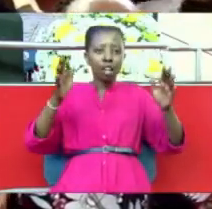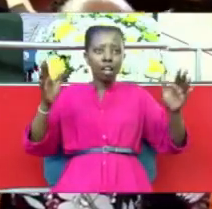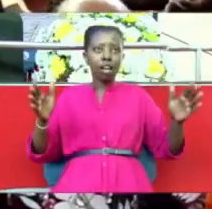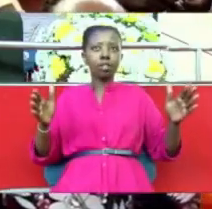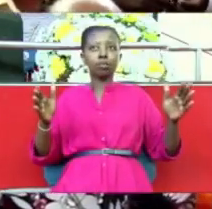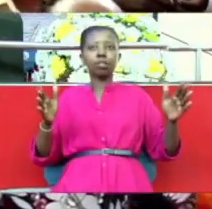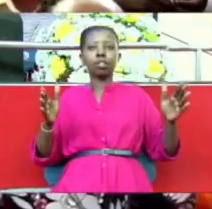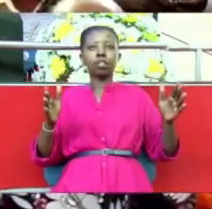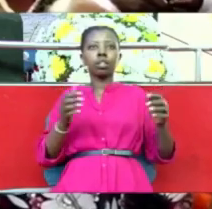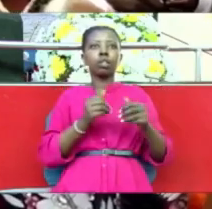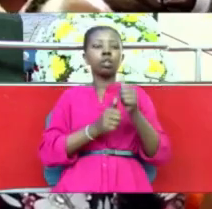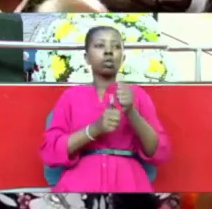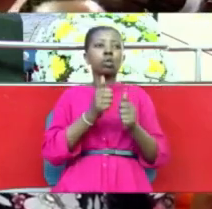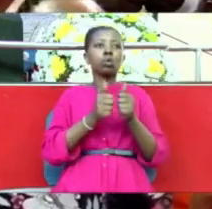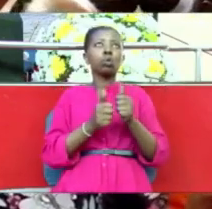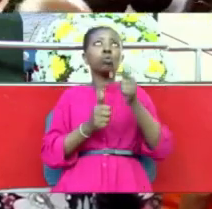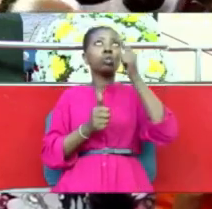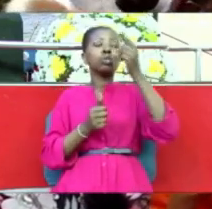in the principles of enlargement,